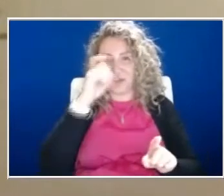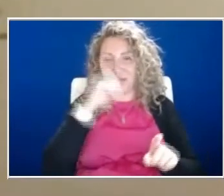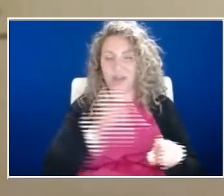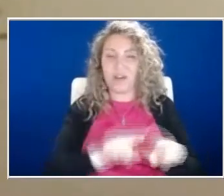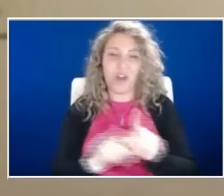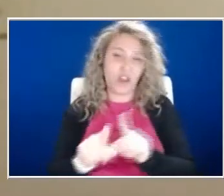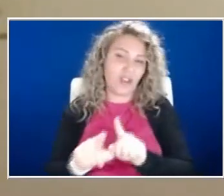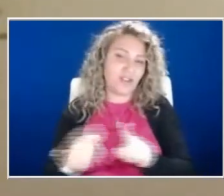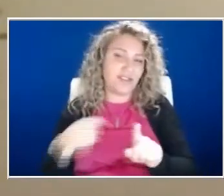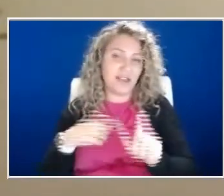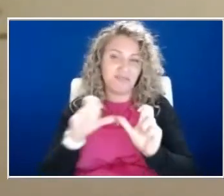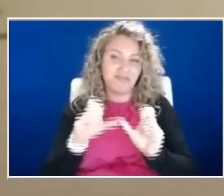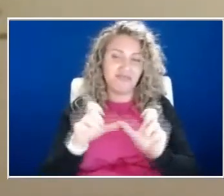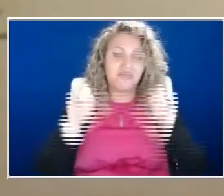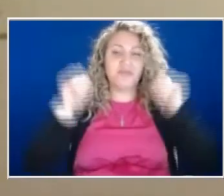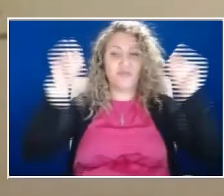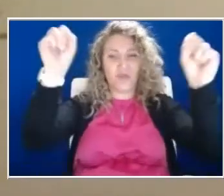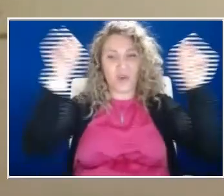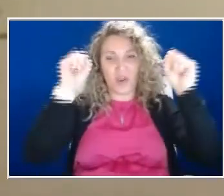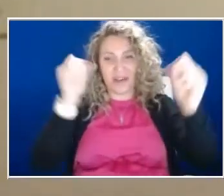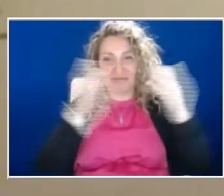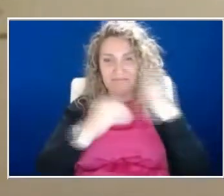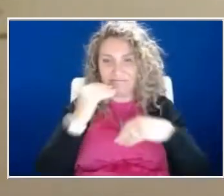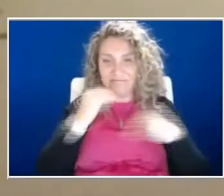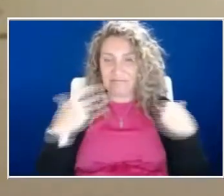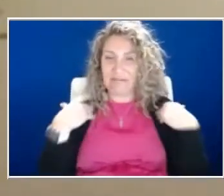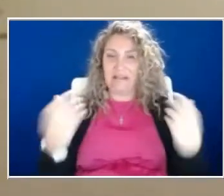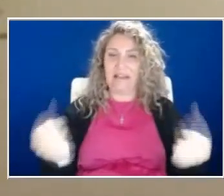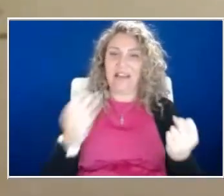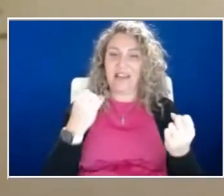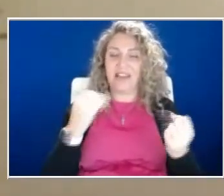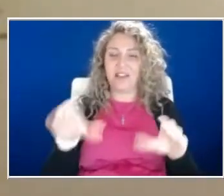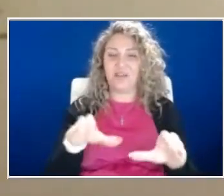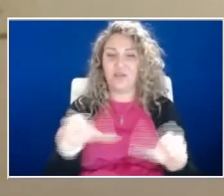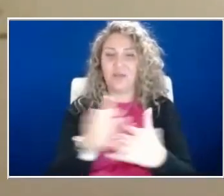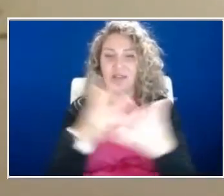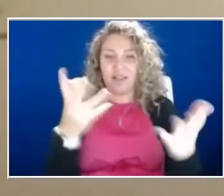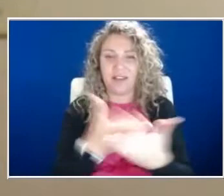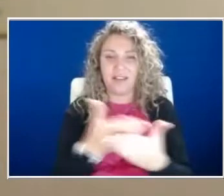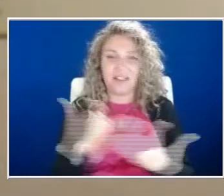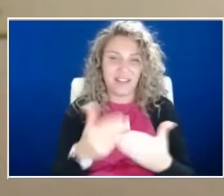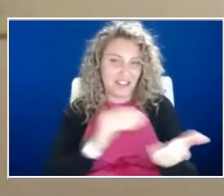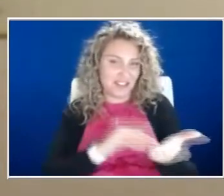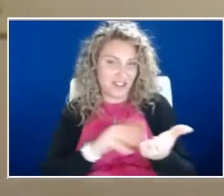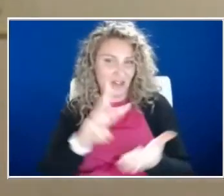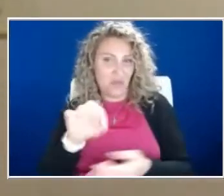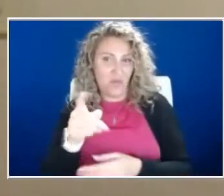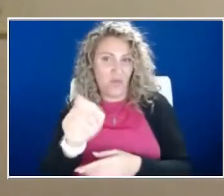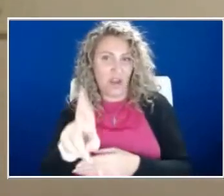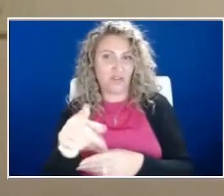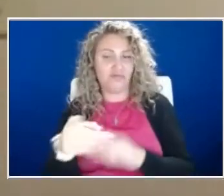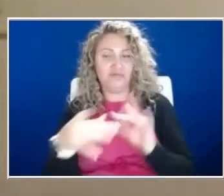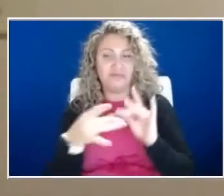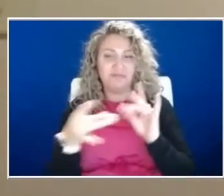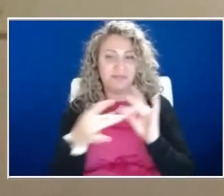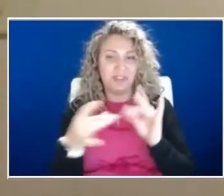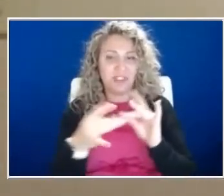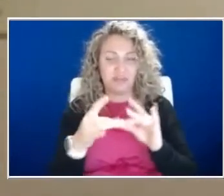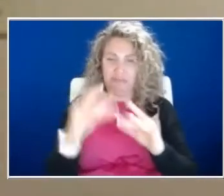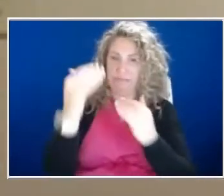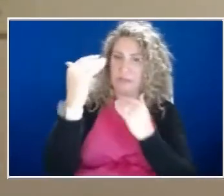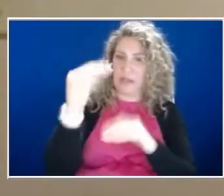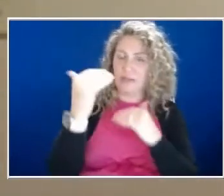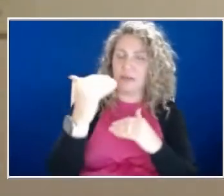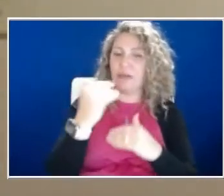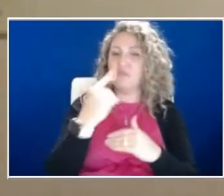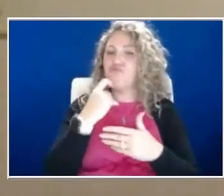also continue to work out and eat well and do a lot of the things that Dr. Wagner just mentioned, which was limiting